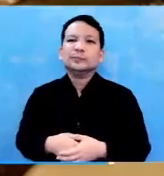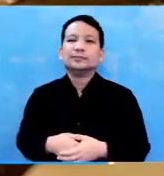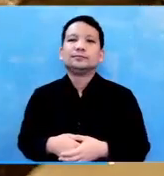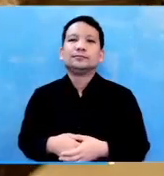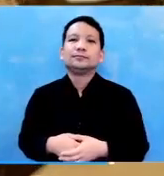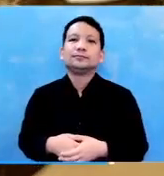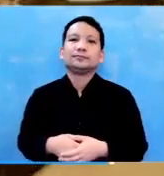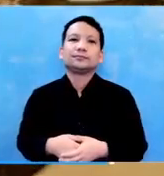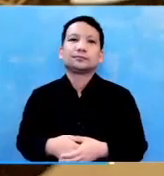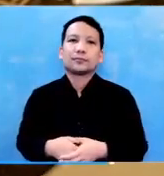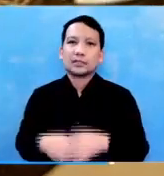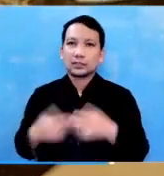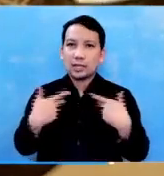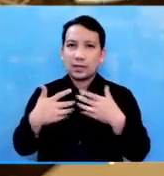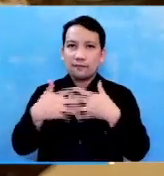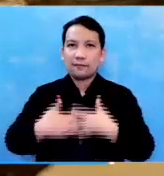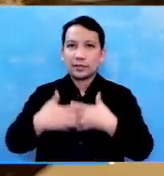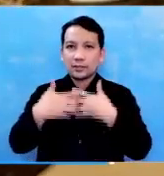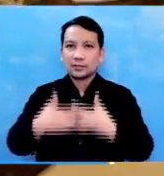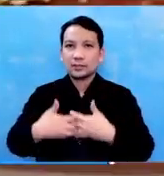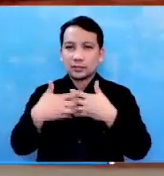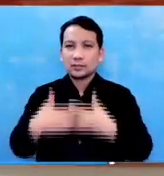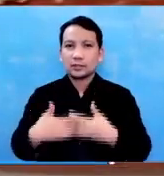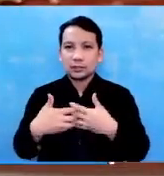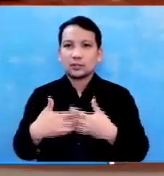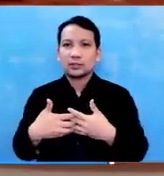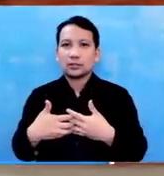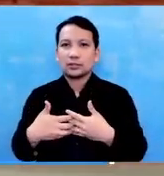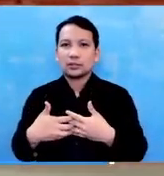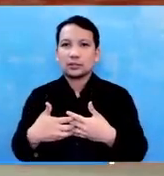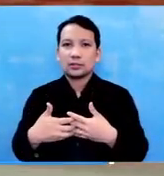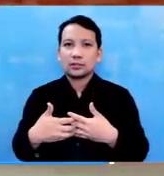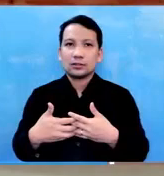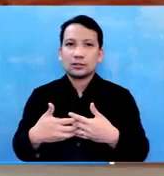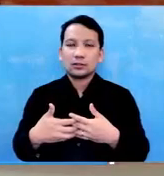a machine there that separates the solid form.